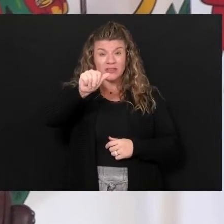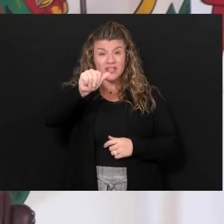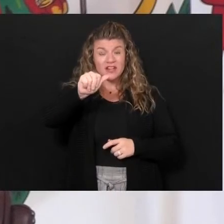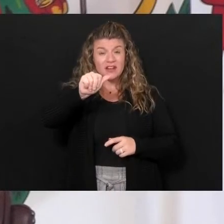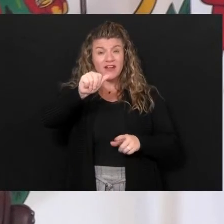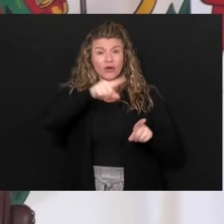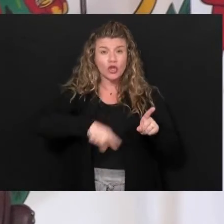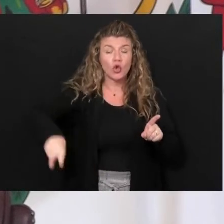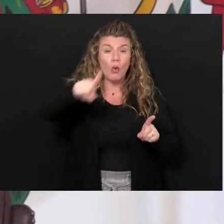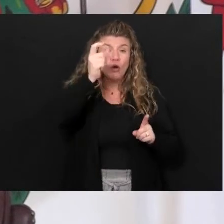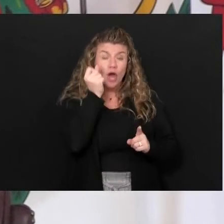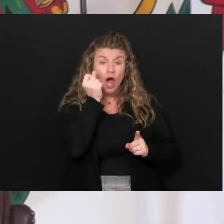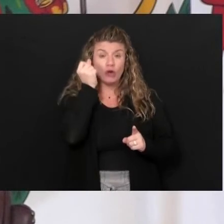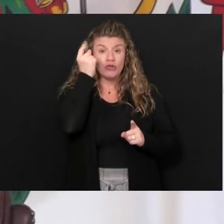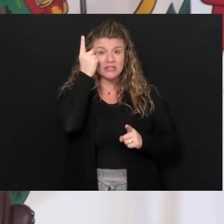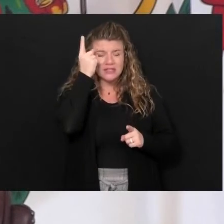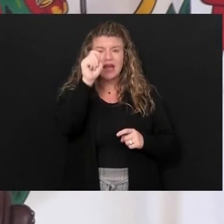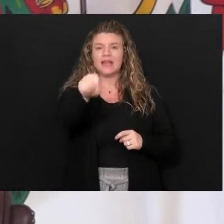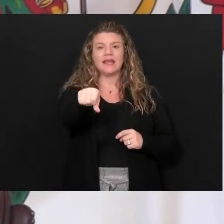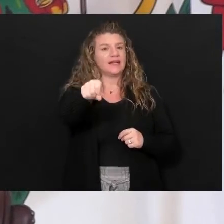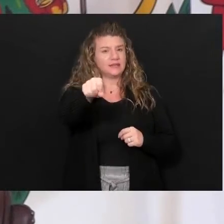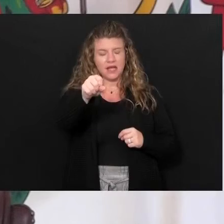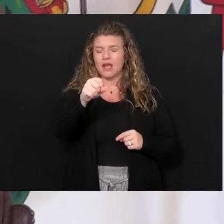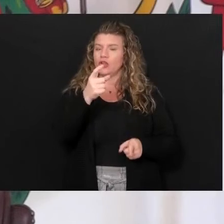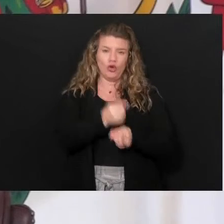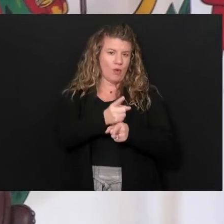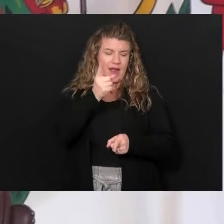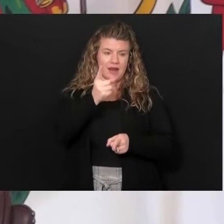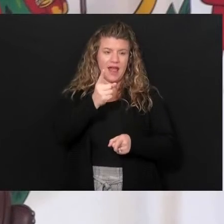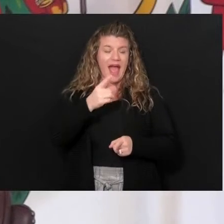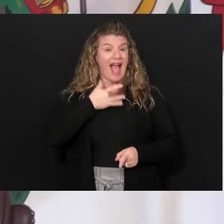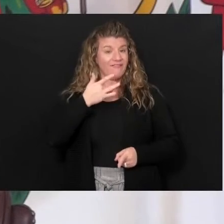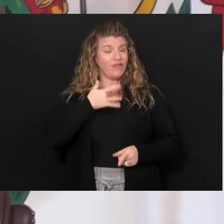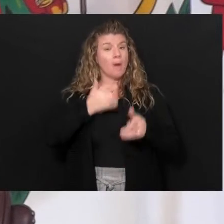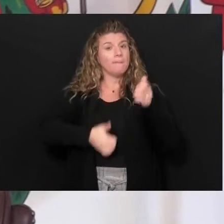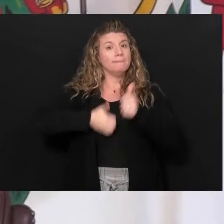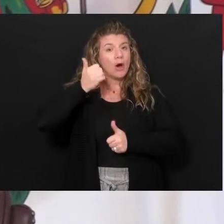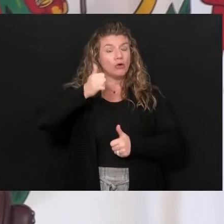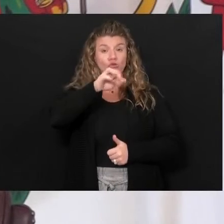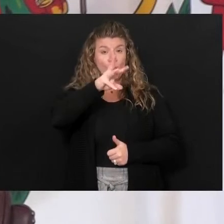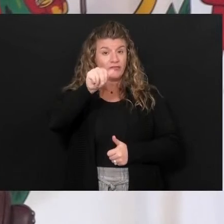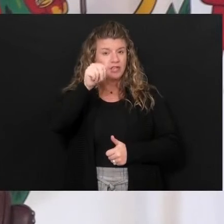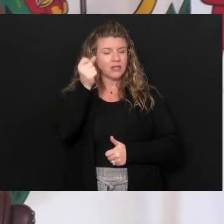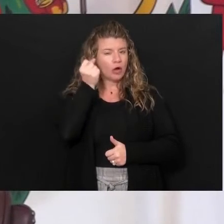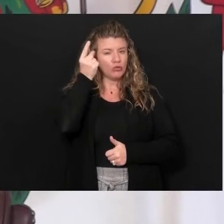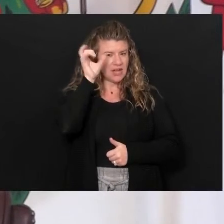understanding, yeah, I think that all West Virginians do, and I'm very, very, very thankful